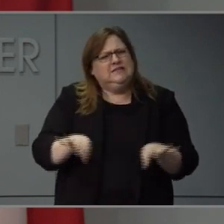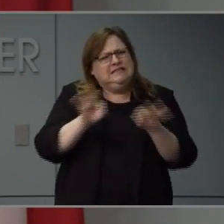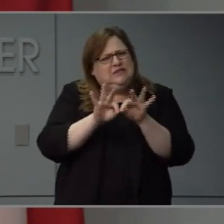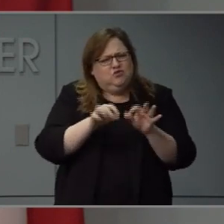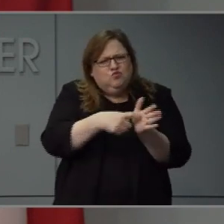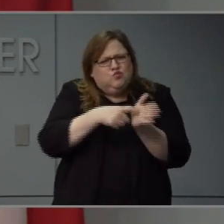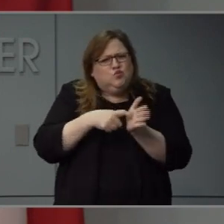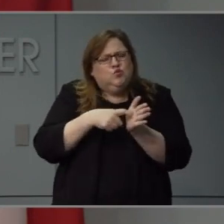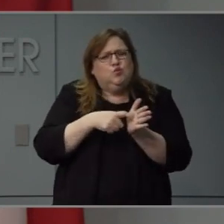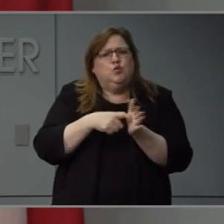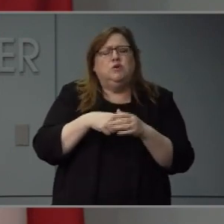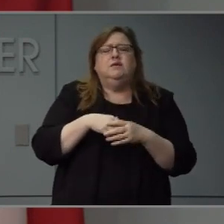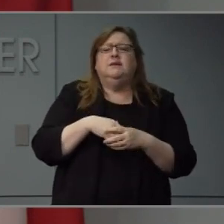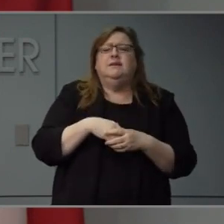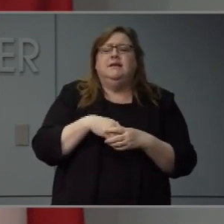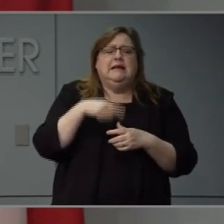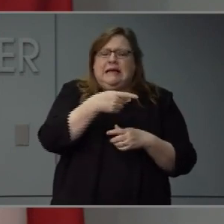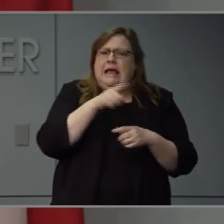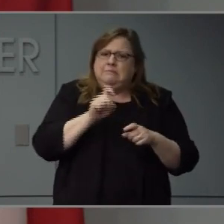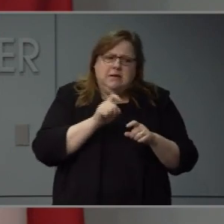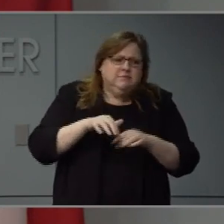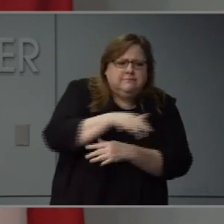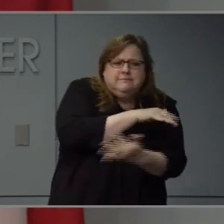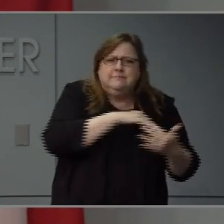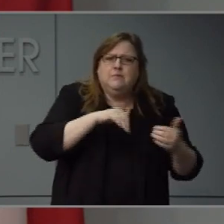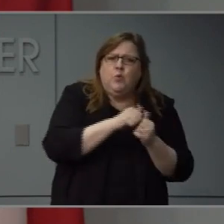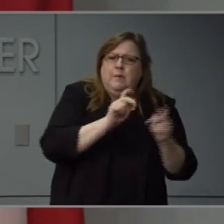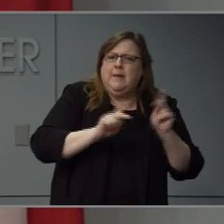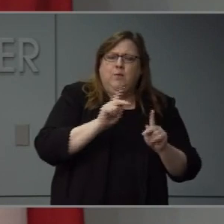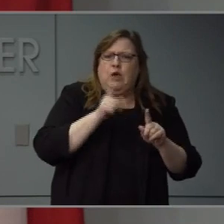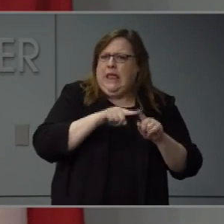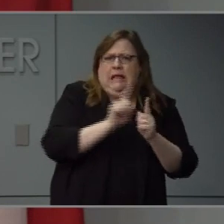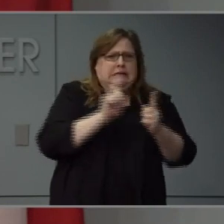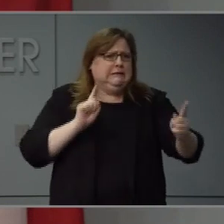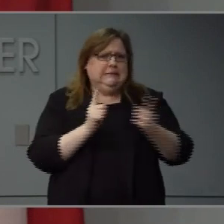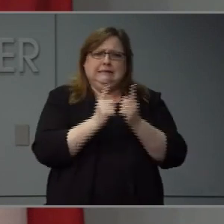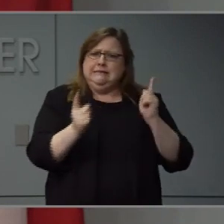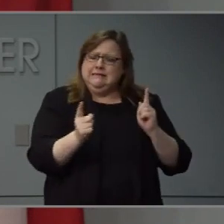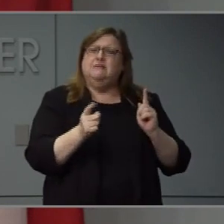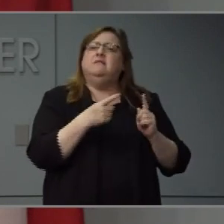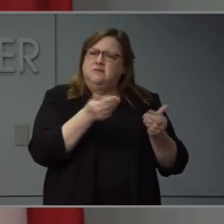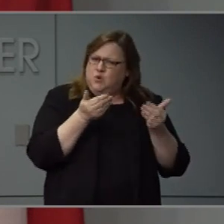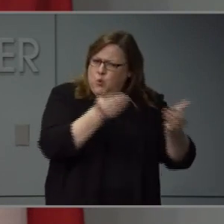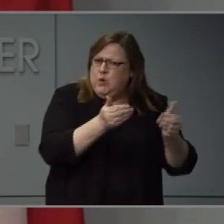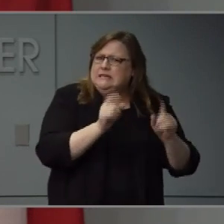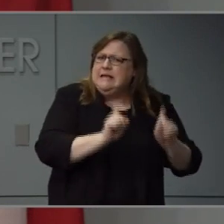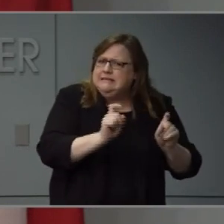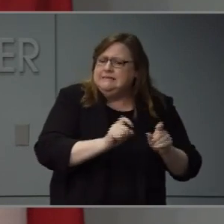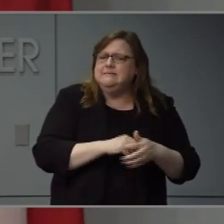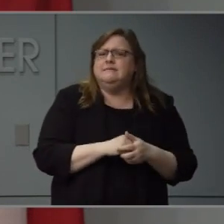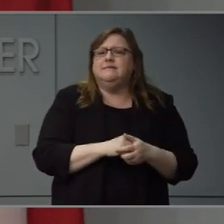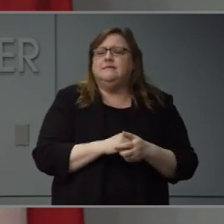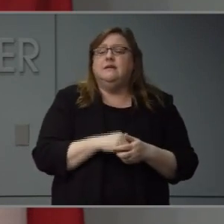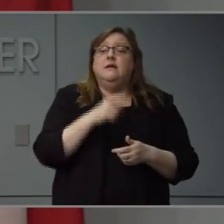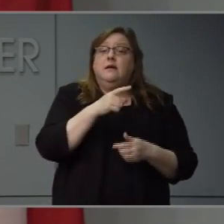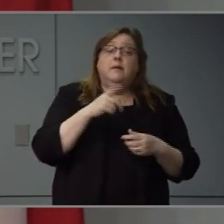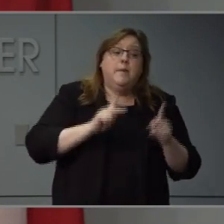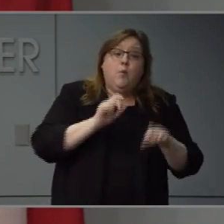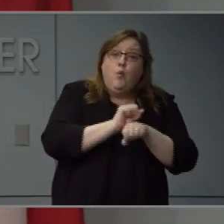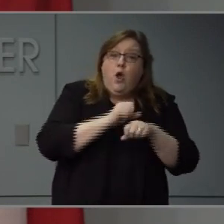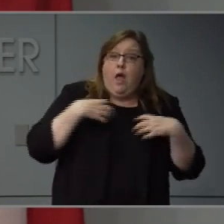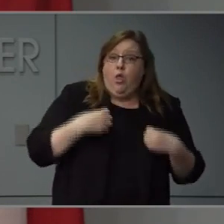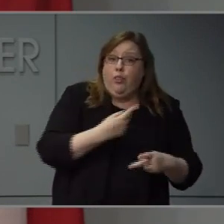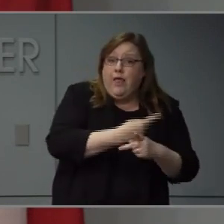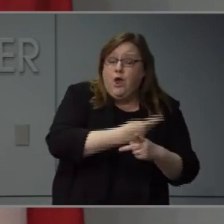hard have access to testing. That includes healthcare workers, first responders, and frontline workers